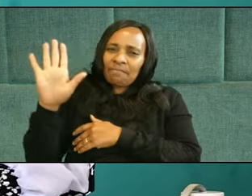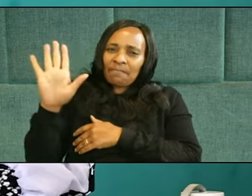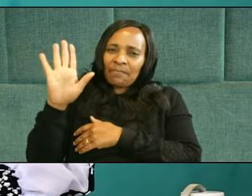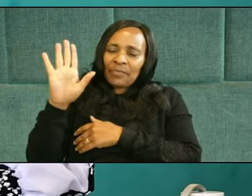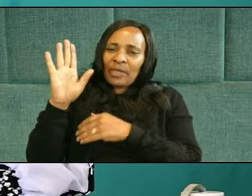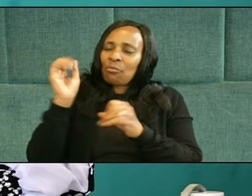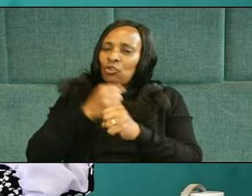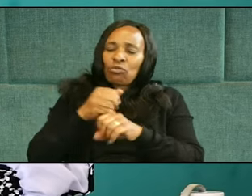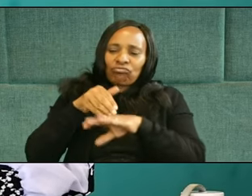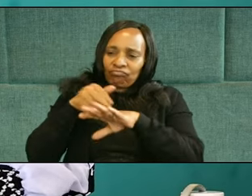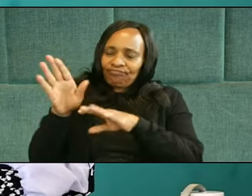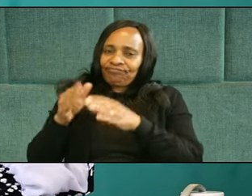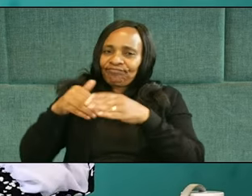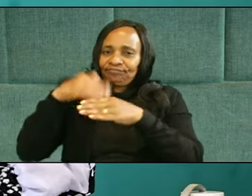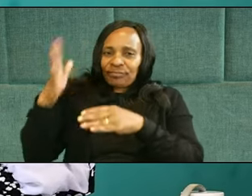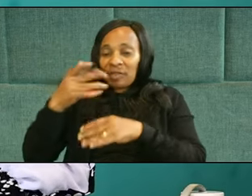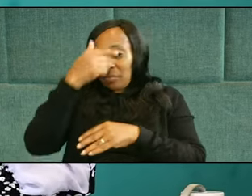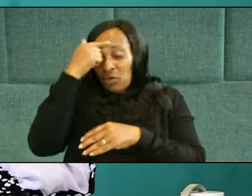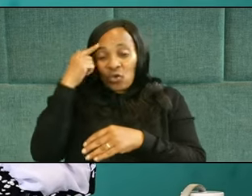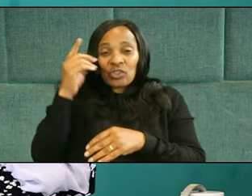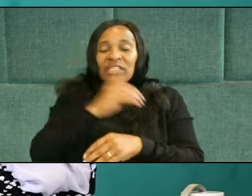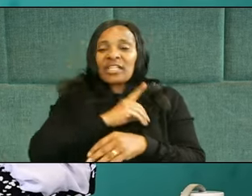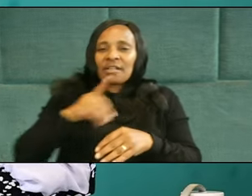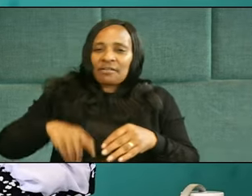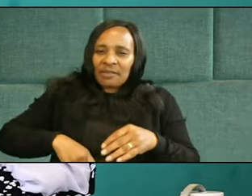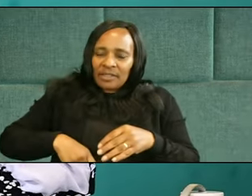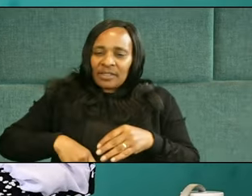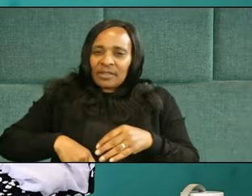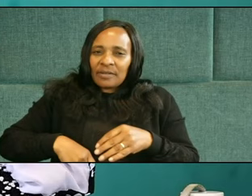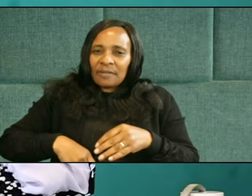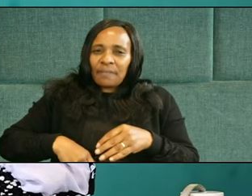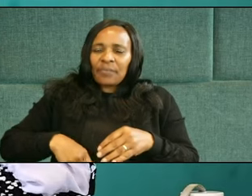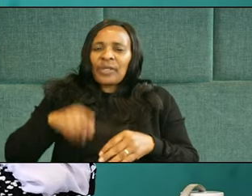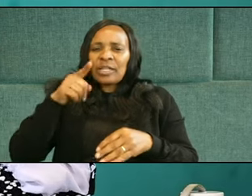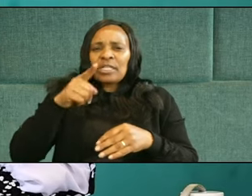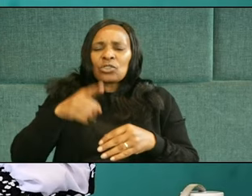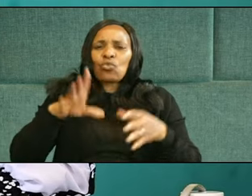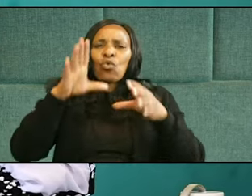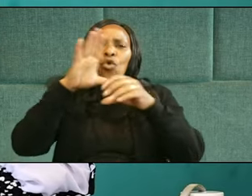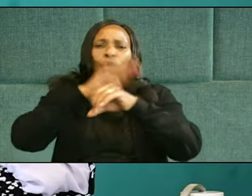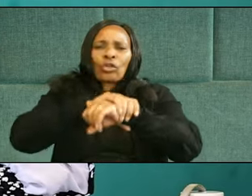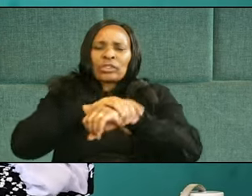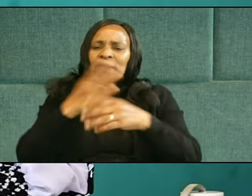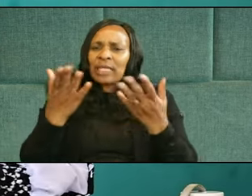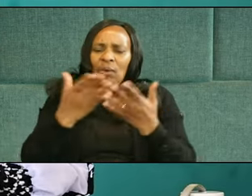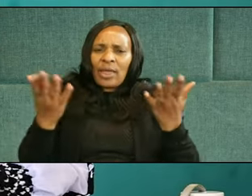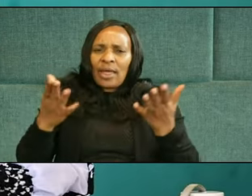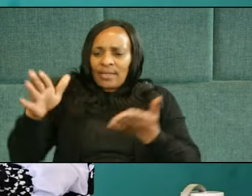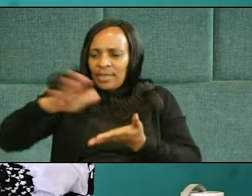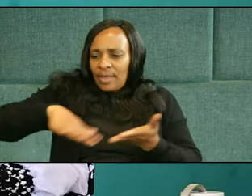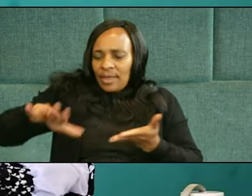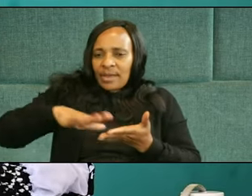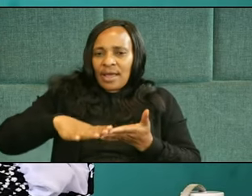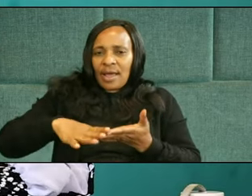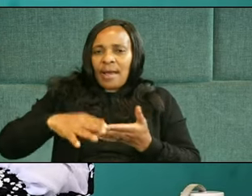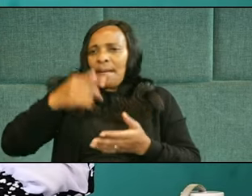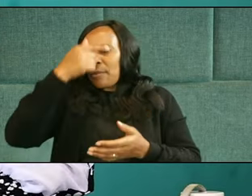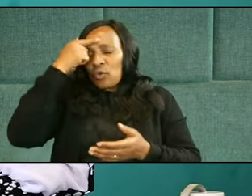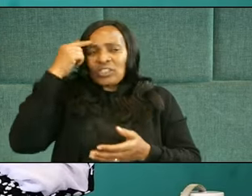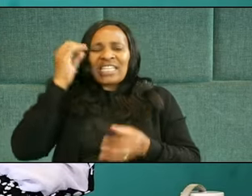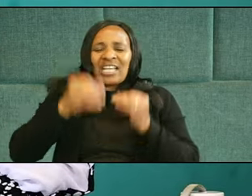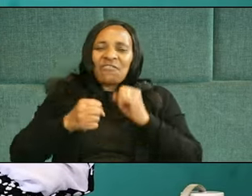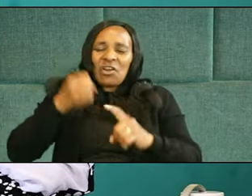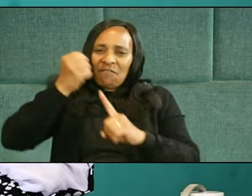away. Because David was caught in a snare, kind of, because if he fought